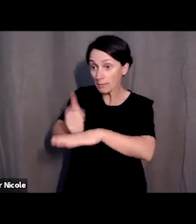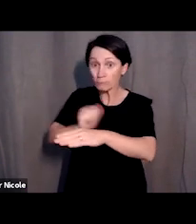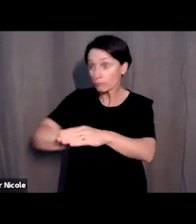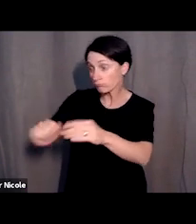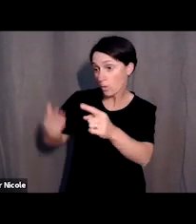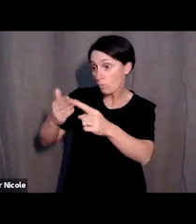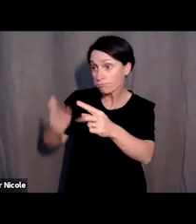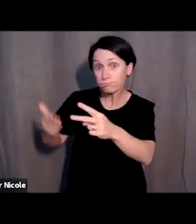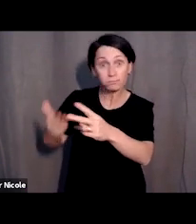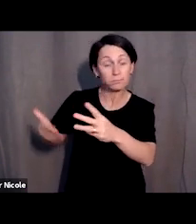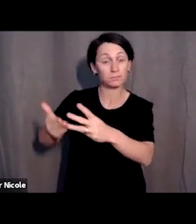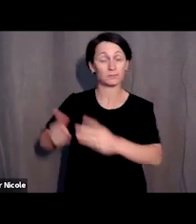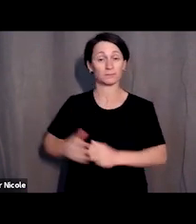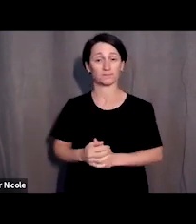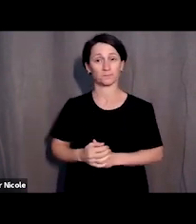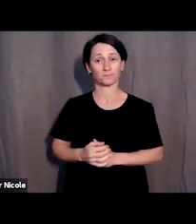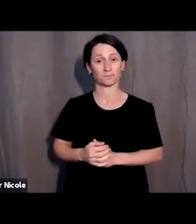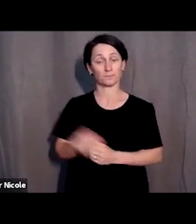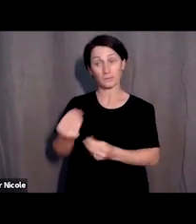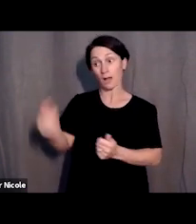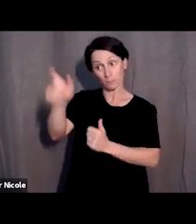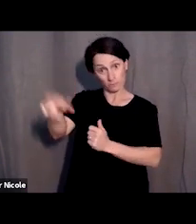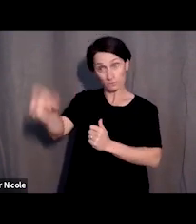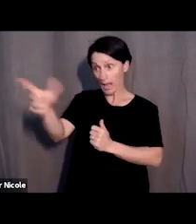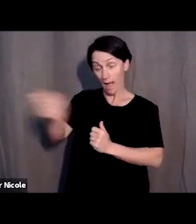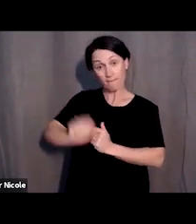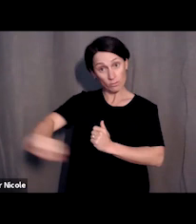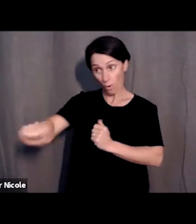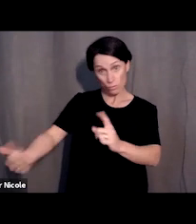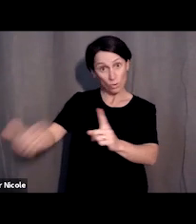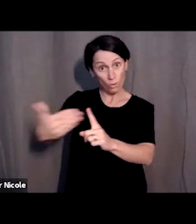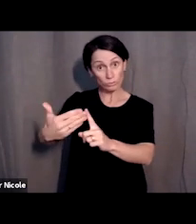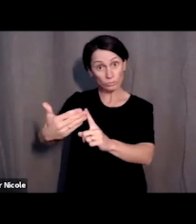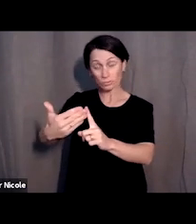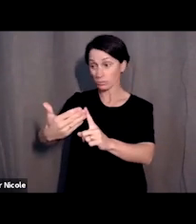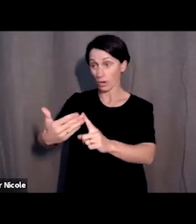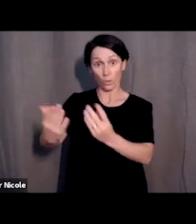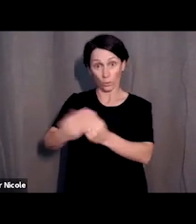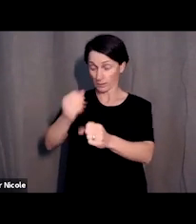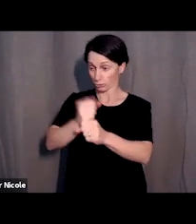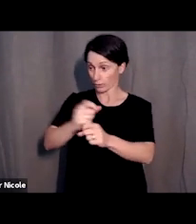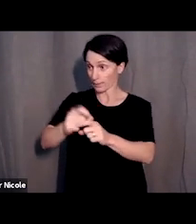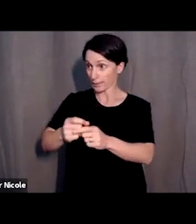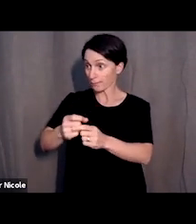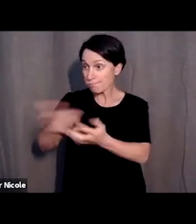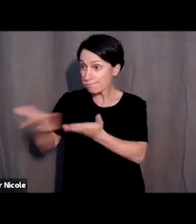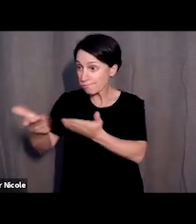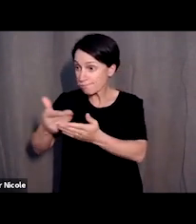Some consumers actually had some listed out goals that they'd worked out with their doctors, or they were able to tell us about goals, particularly again